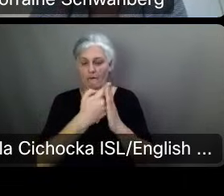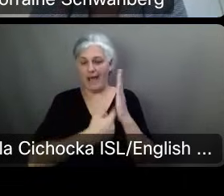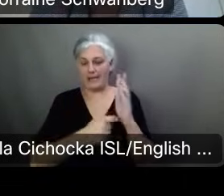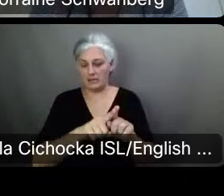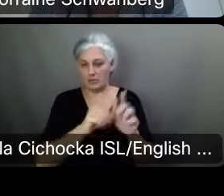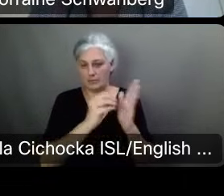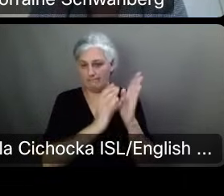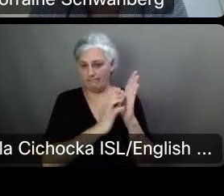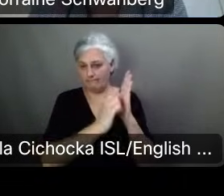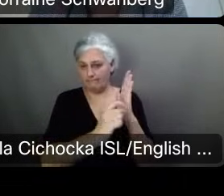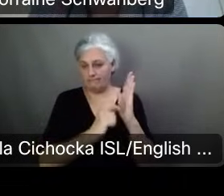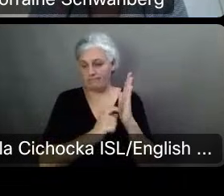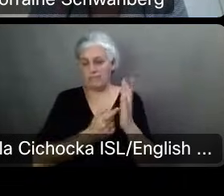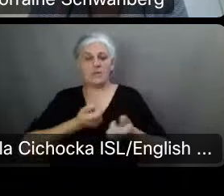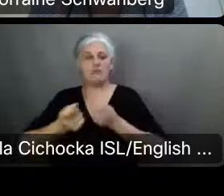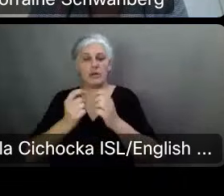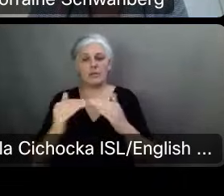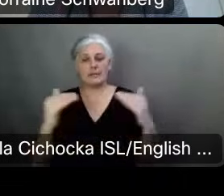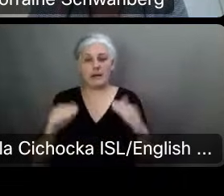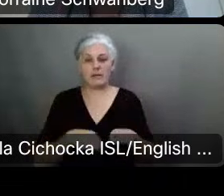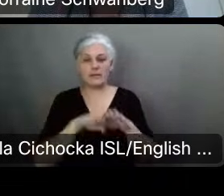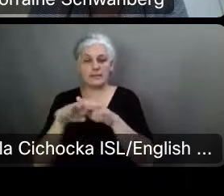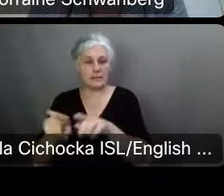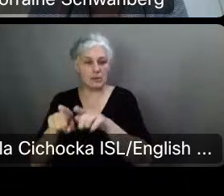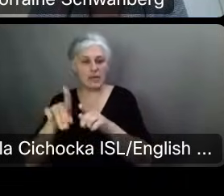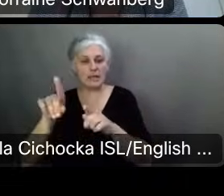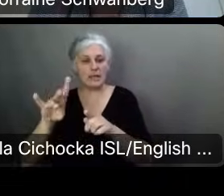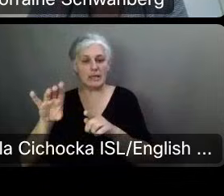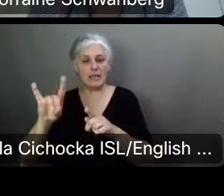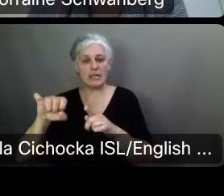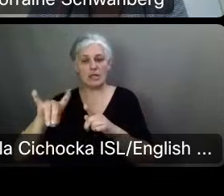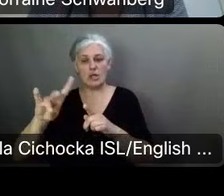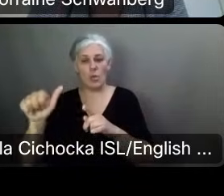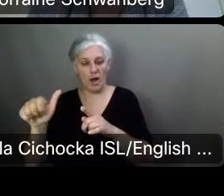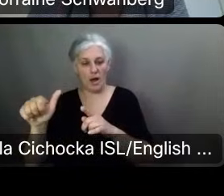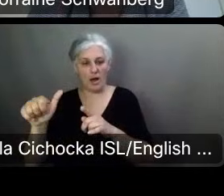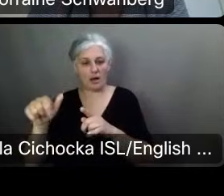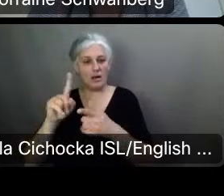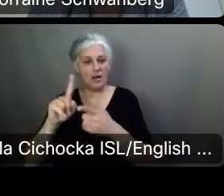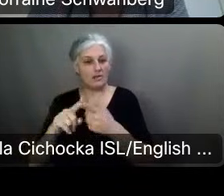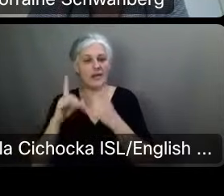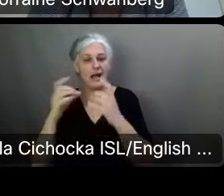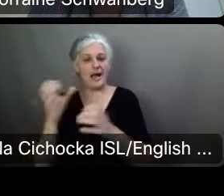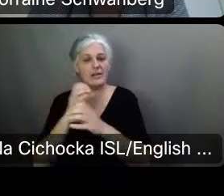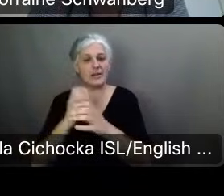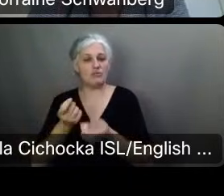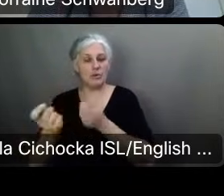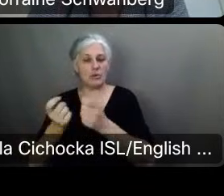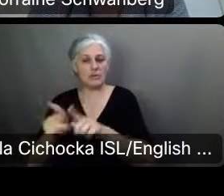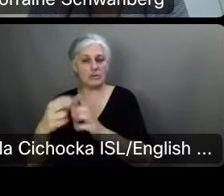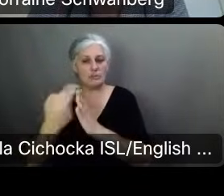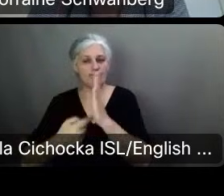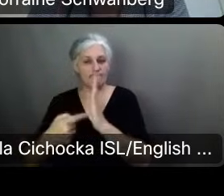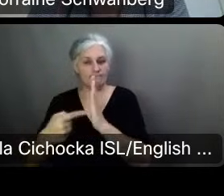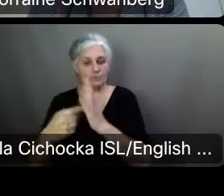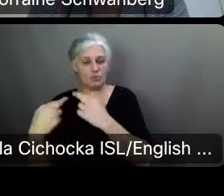There's regulatory standards in terms of HICWA and or other, I suppose, healthcare regulators as well, who have